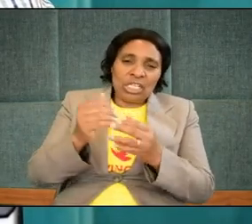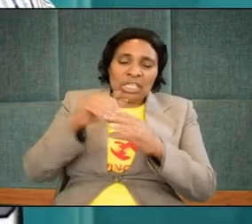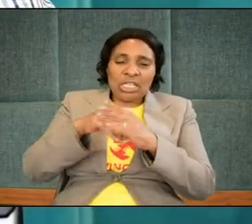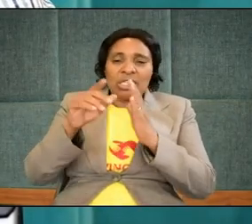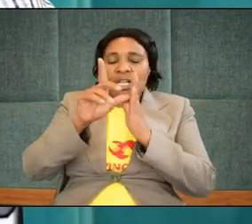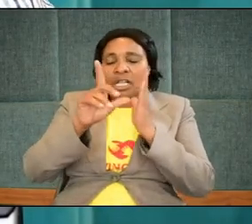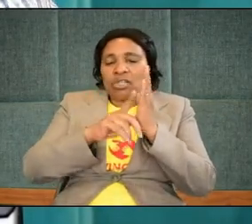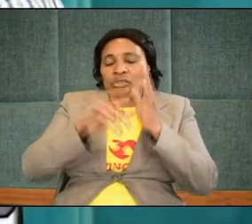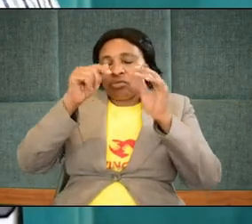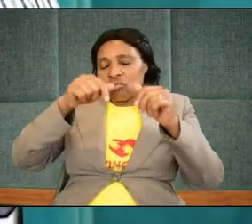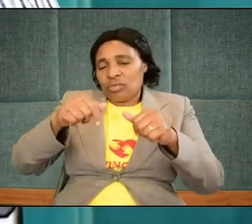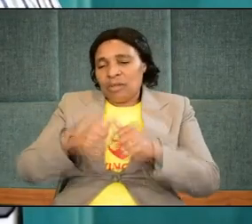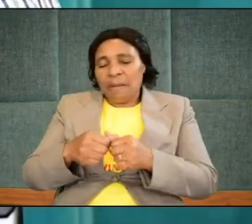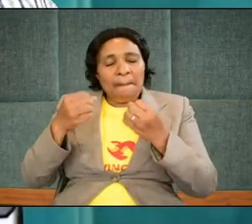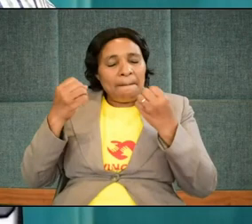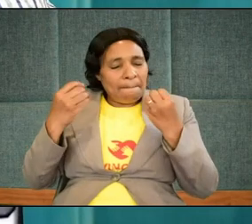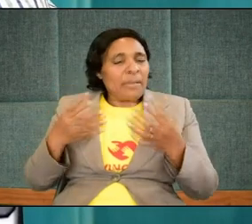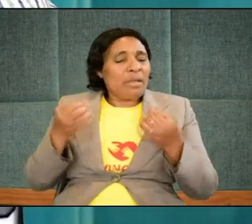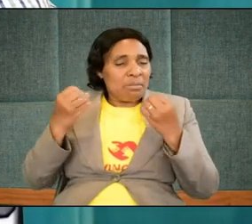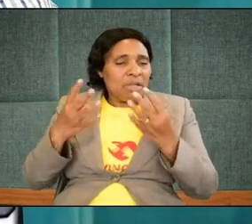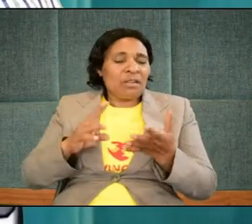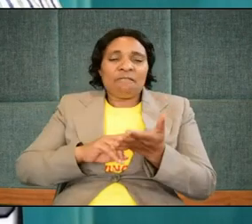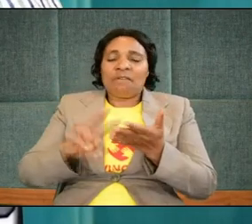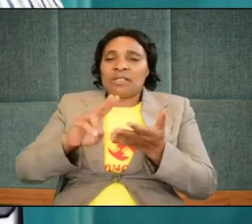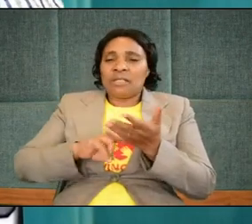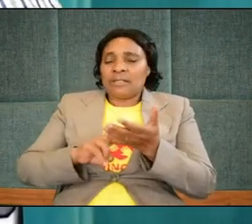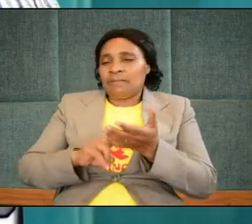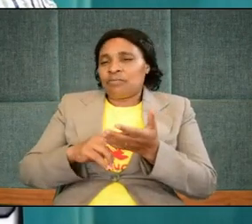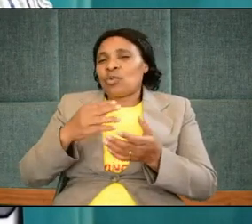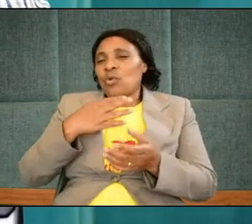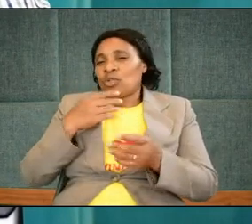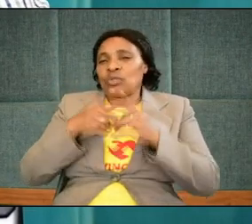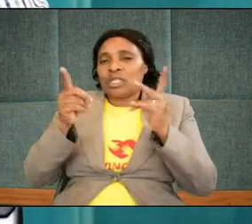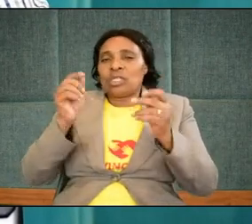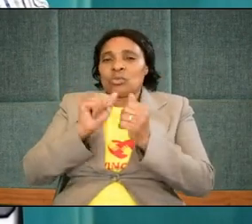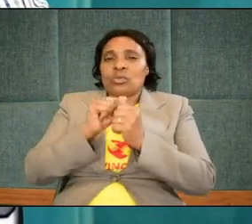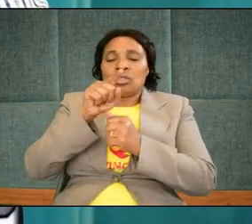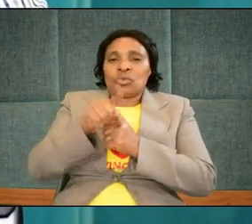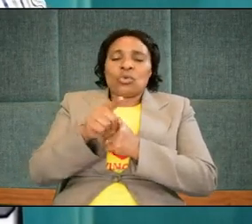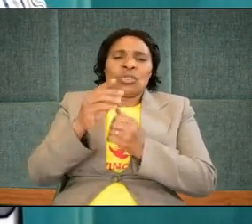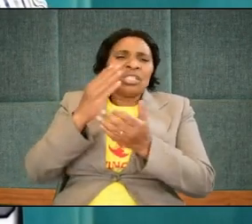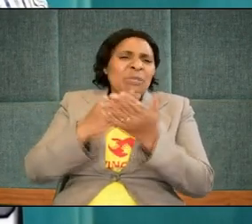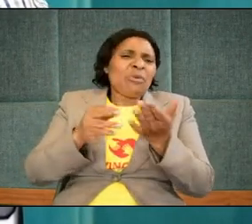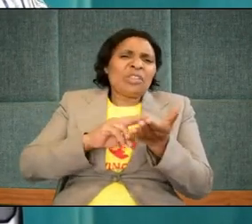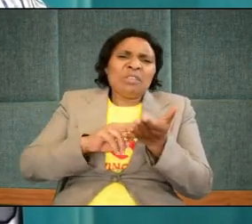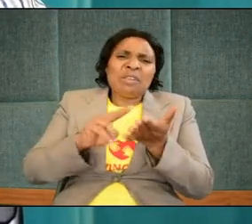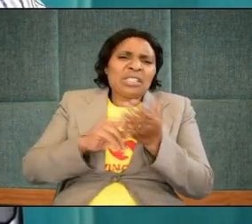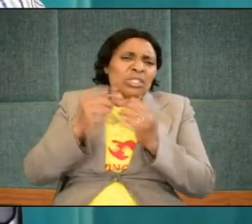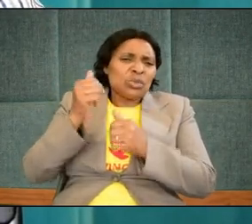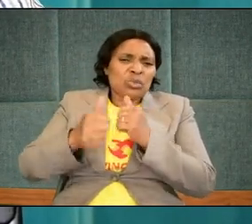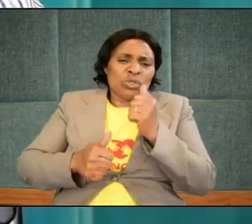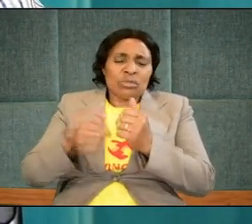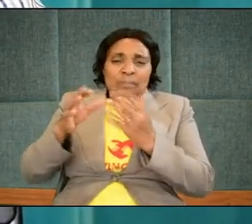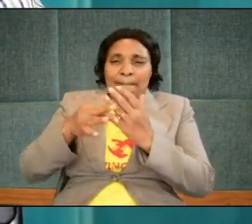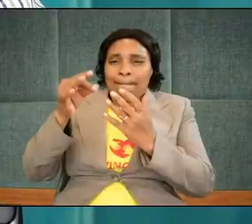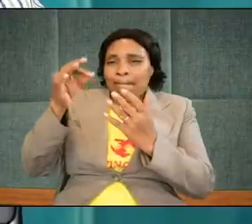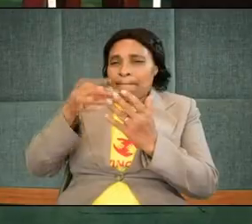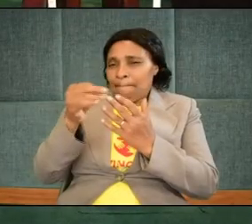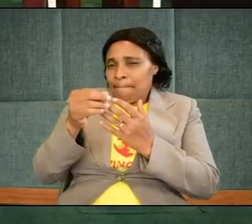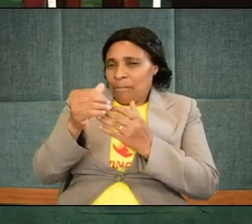lesson today. There are several verses, and I'd like to start with you. What are some of the verses that you picked that